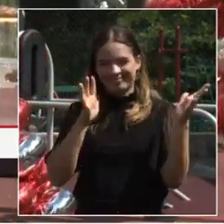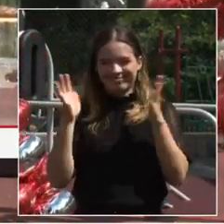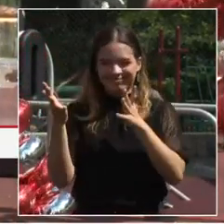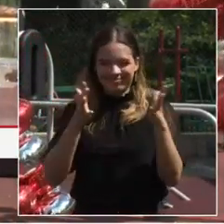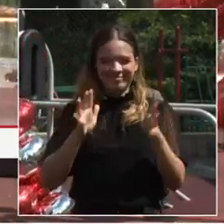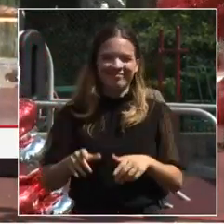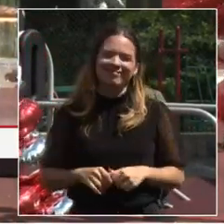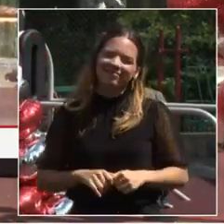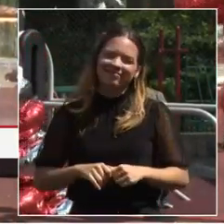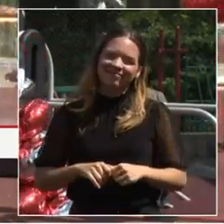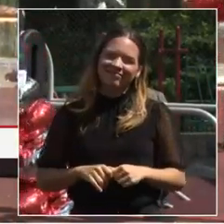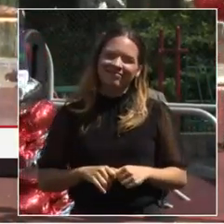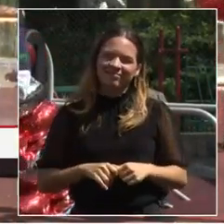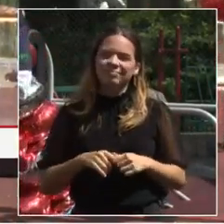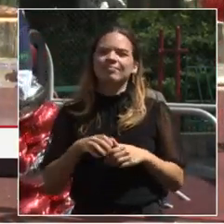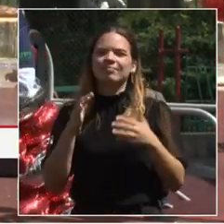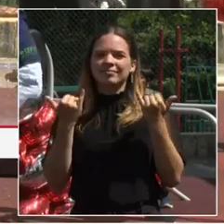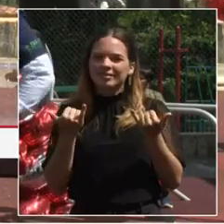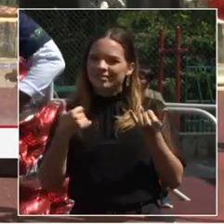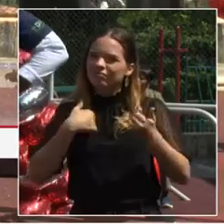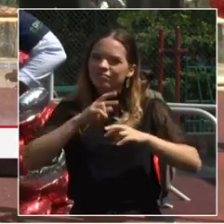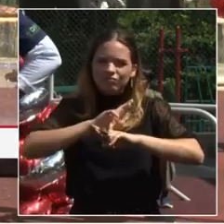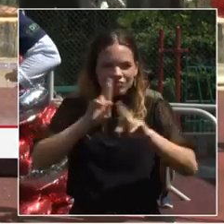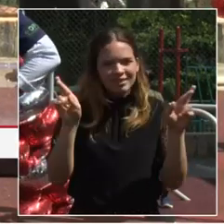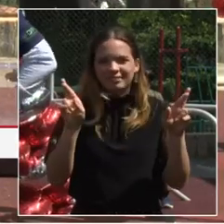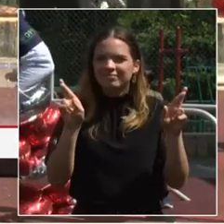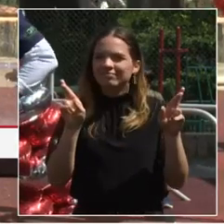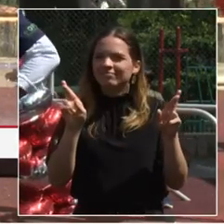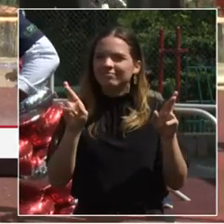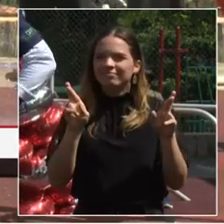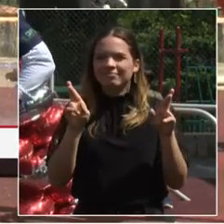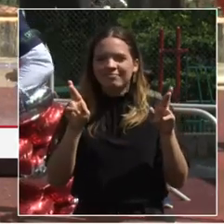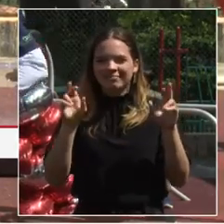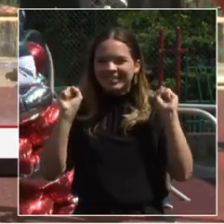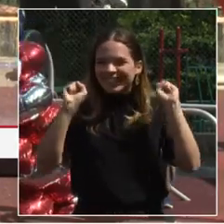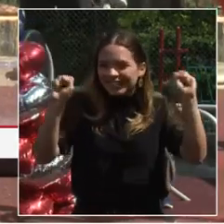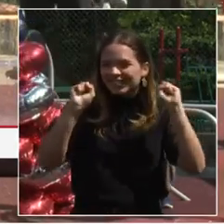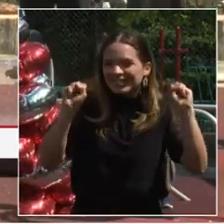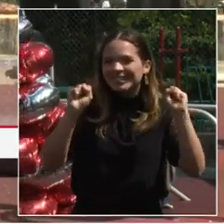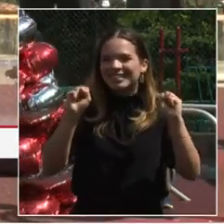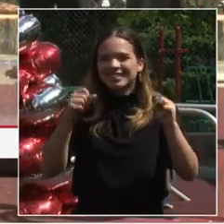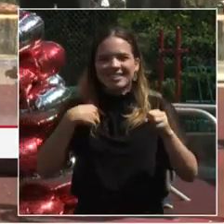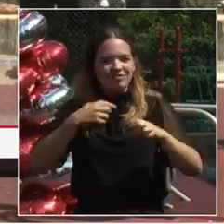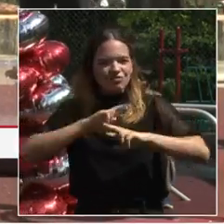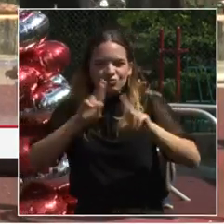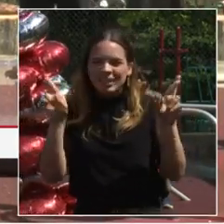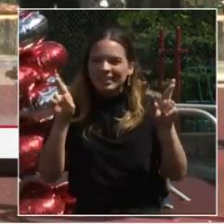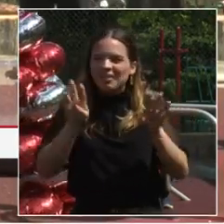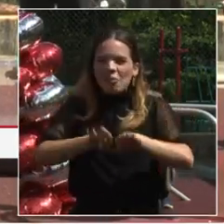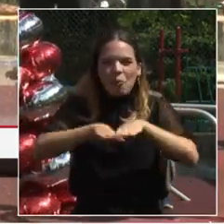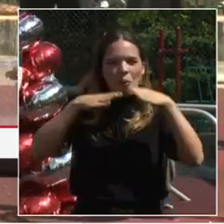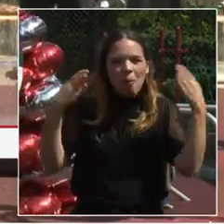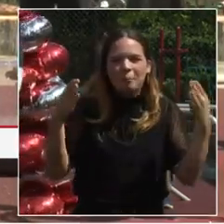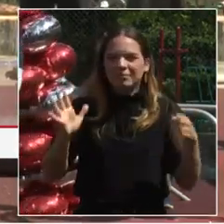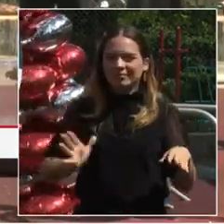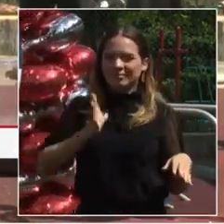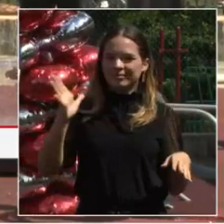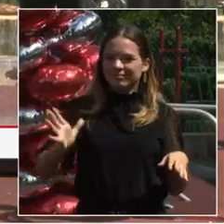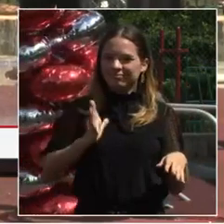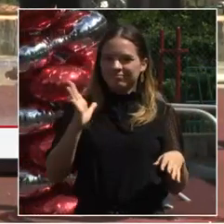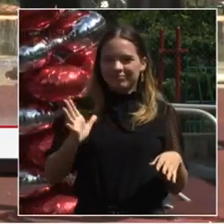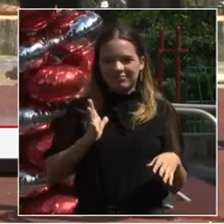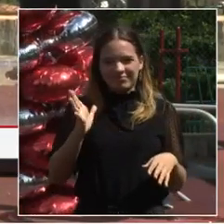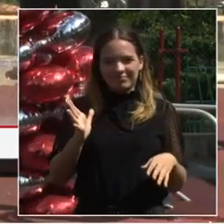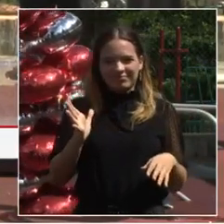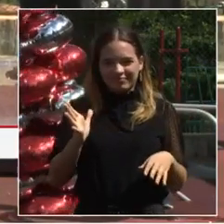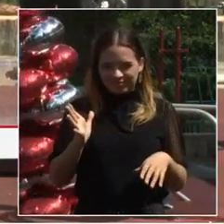And so today we are ready to get fit, and we are ready to open this up officially. And